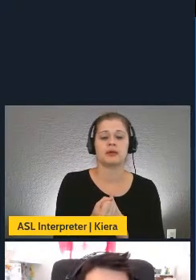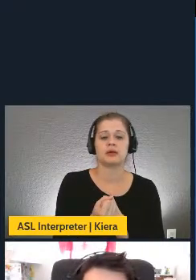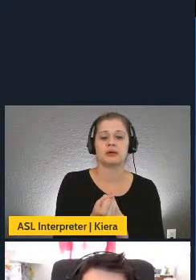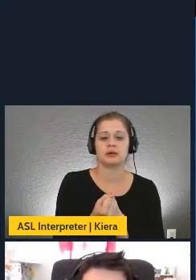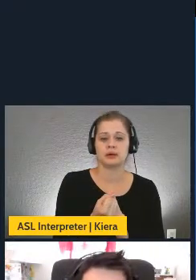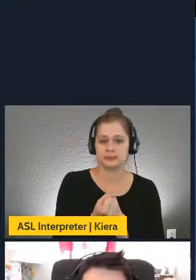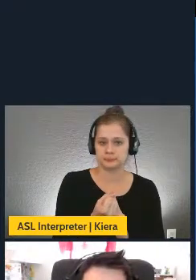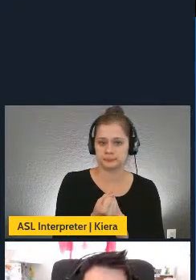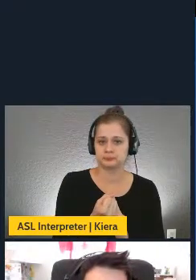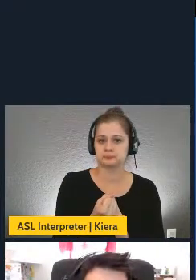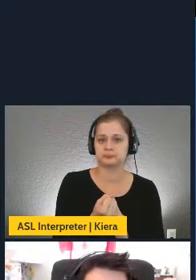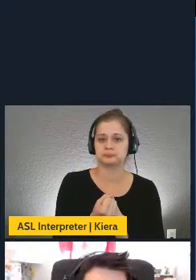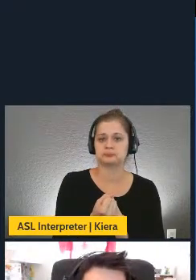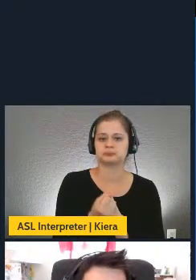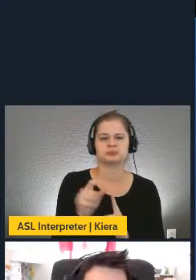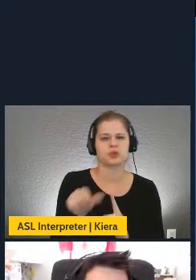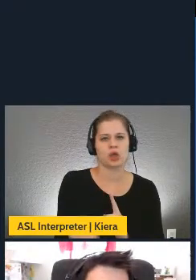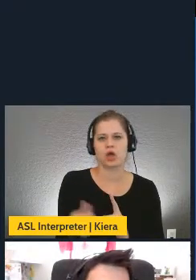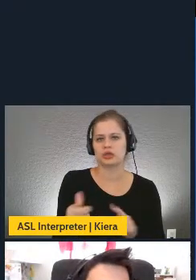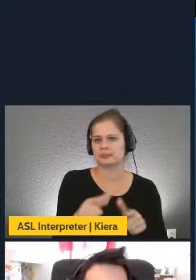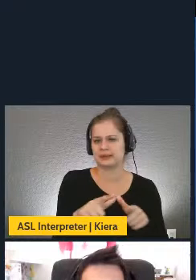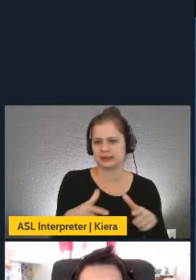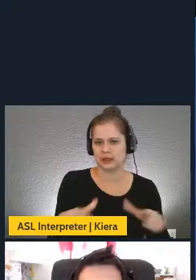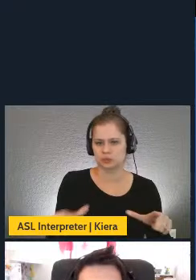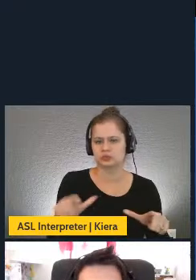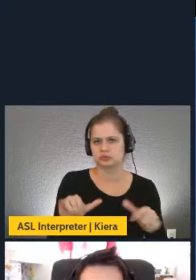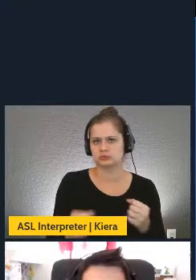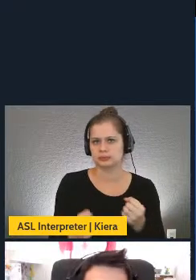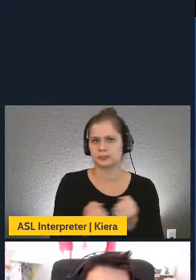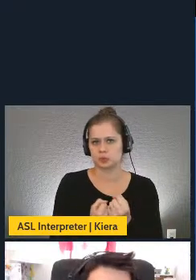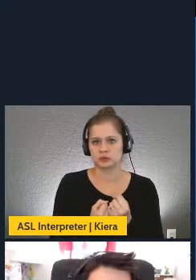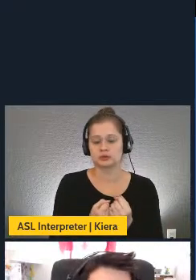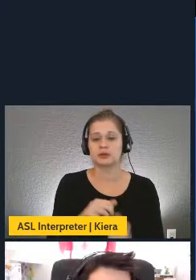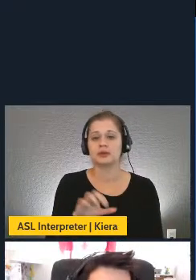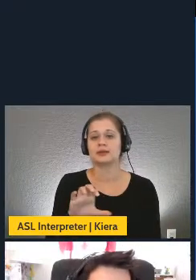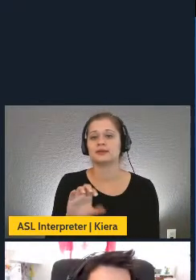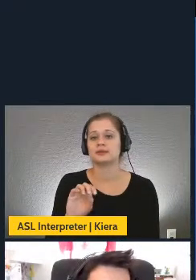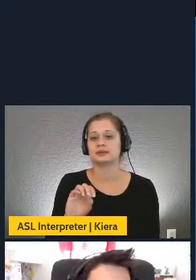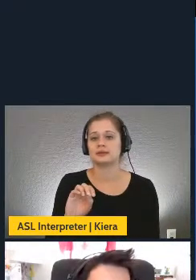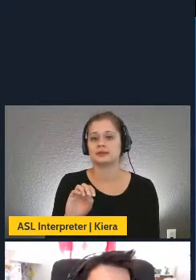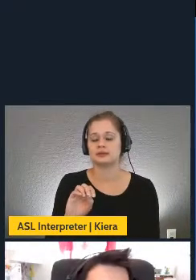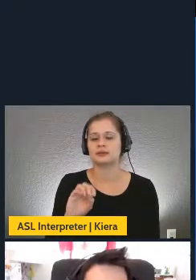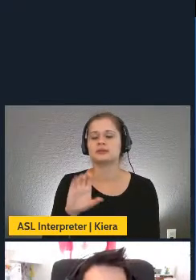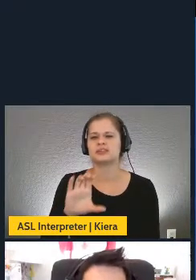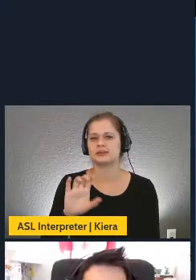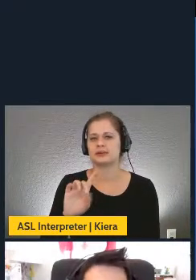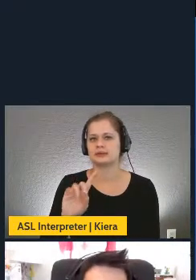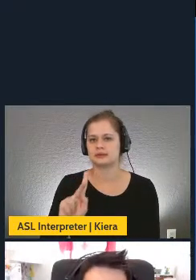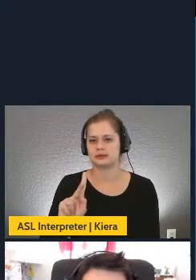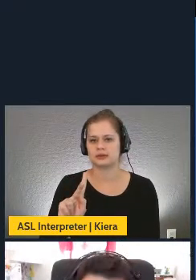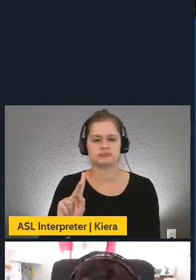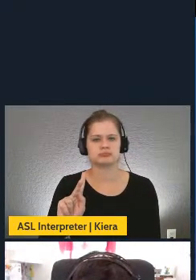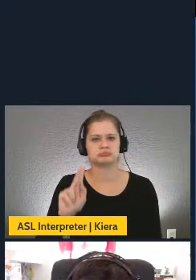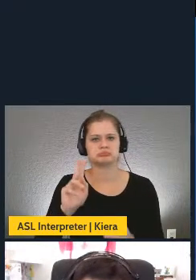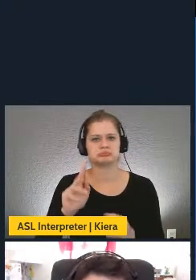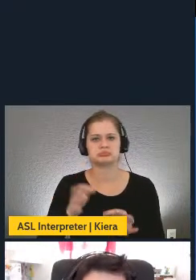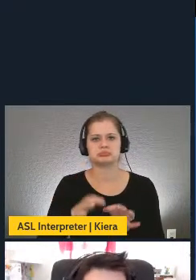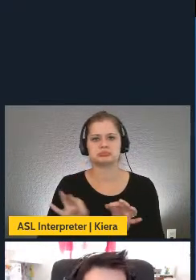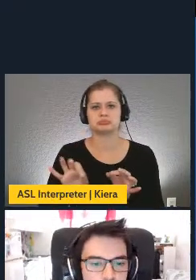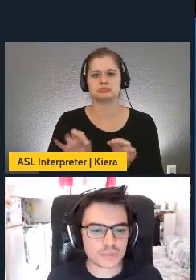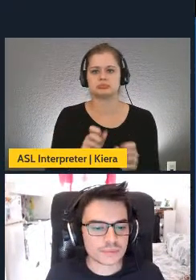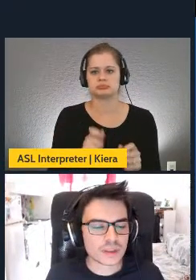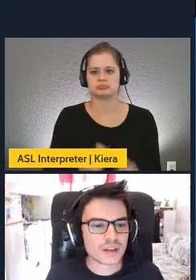and other programming languages supported. And then CDKs simply generates the manifest for